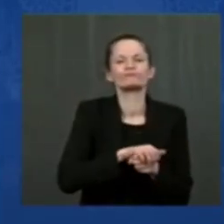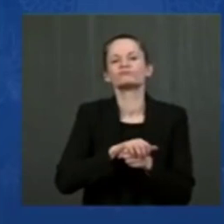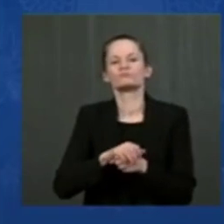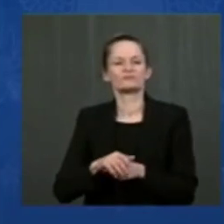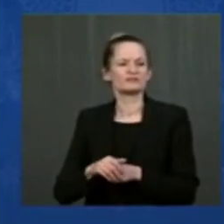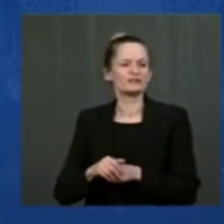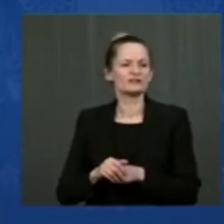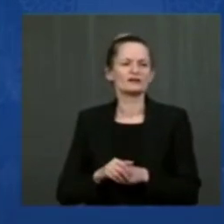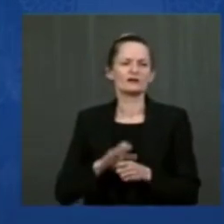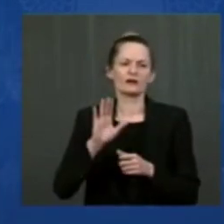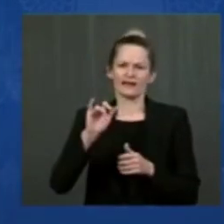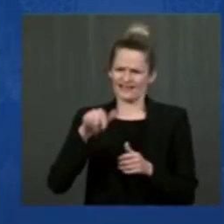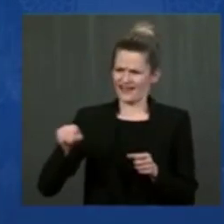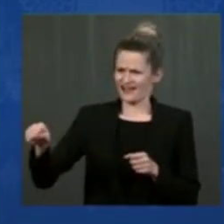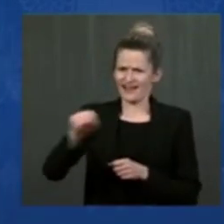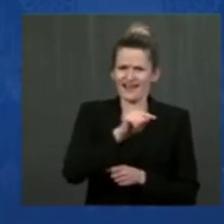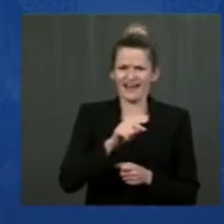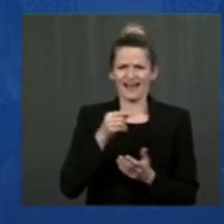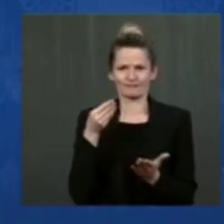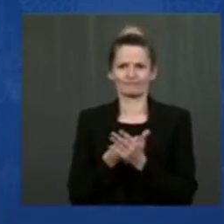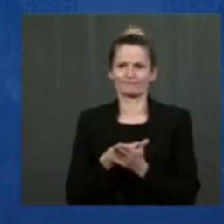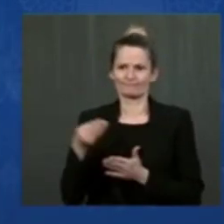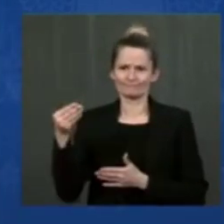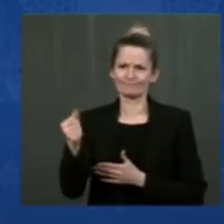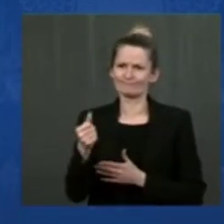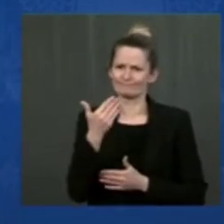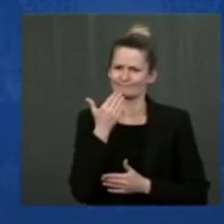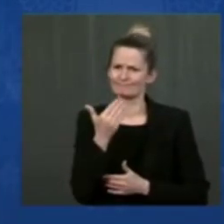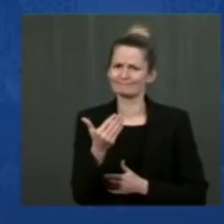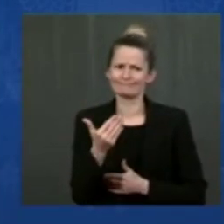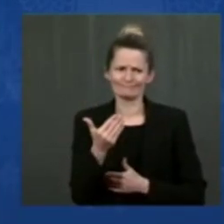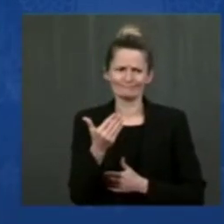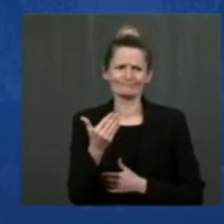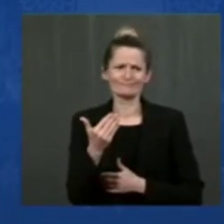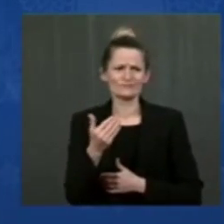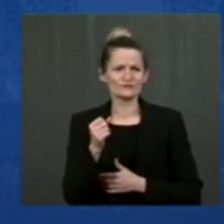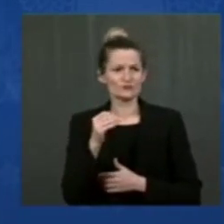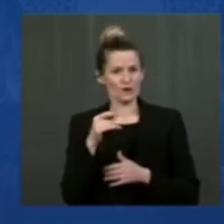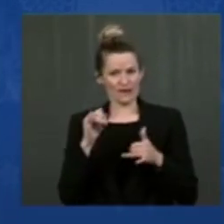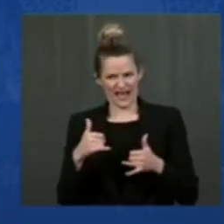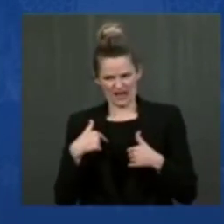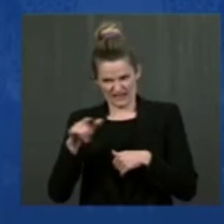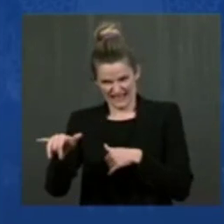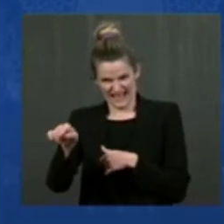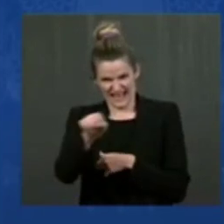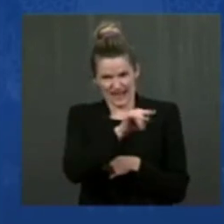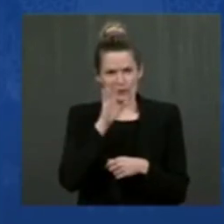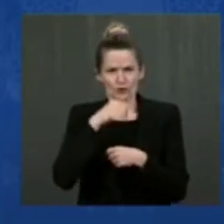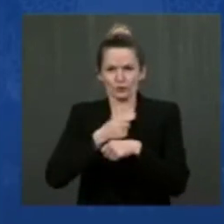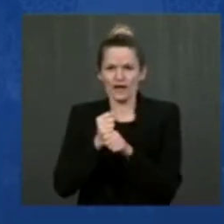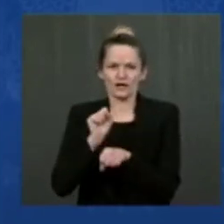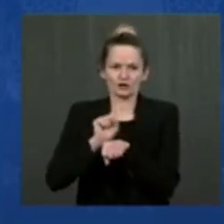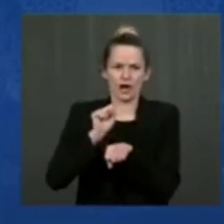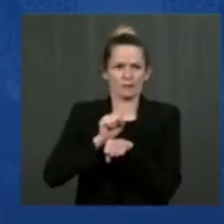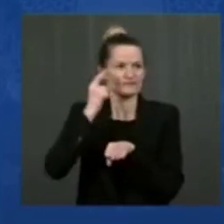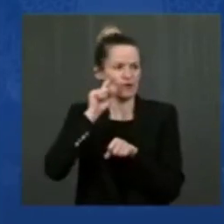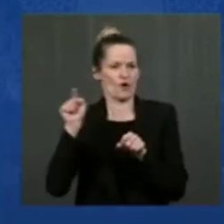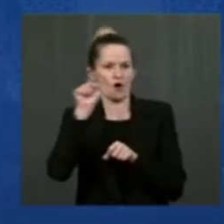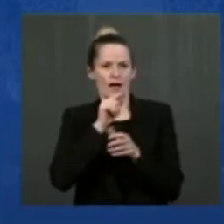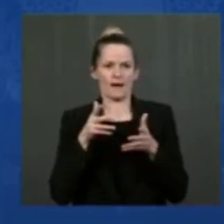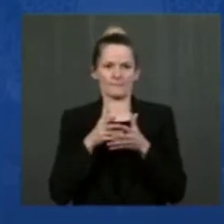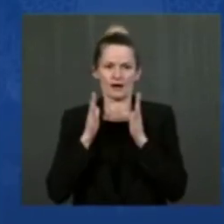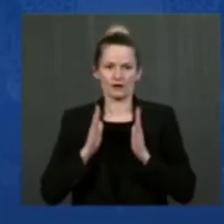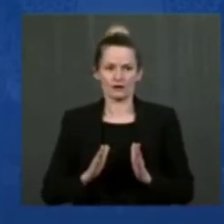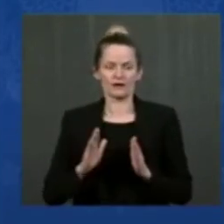well. It creates jobs for American workers and makes our cities and towns more resilient and better able to meet the climate